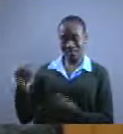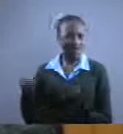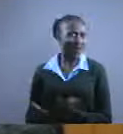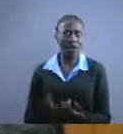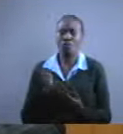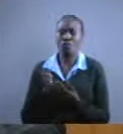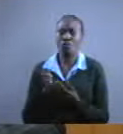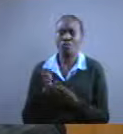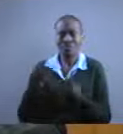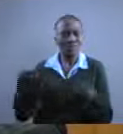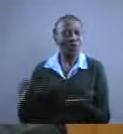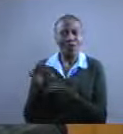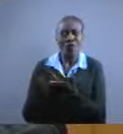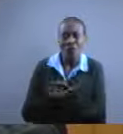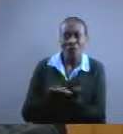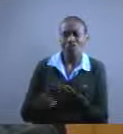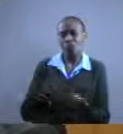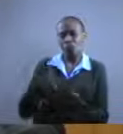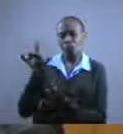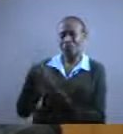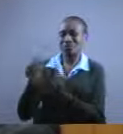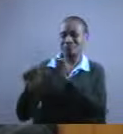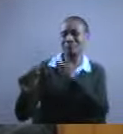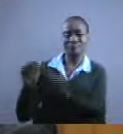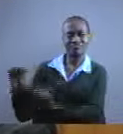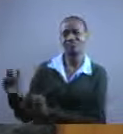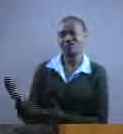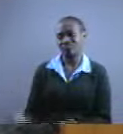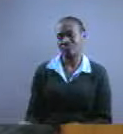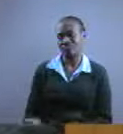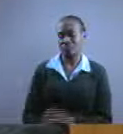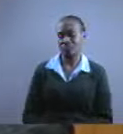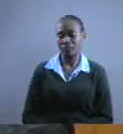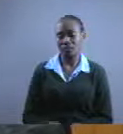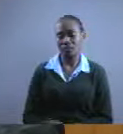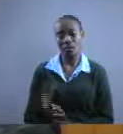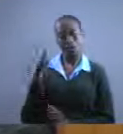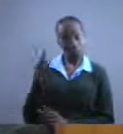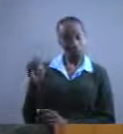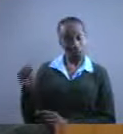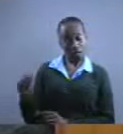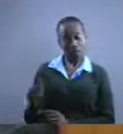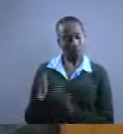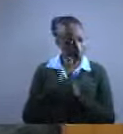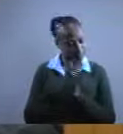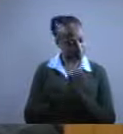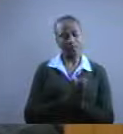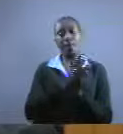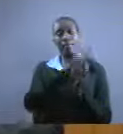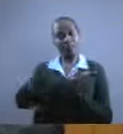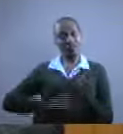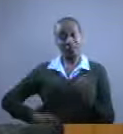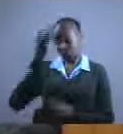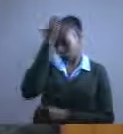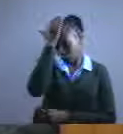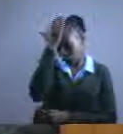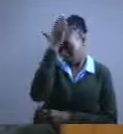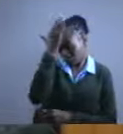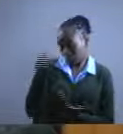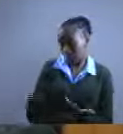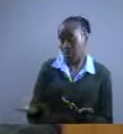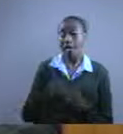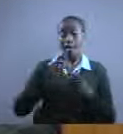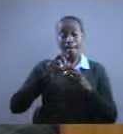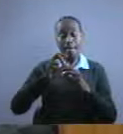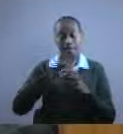right to vote for the party of his or her choice. The DA calls on ANC President Jacob Zuma and ANC